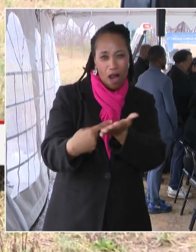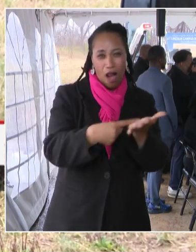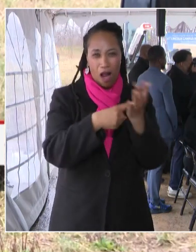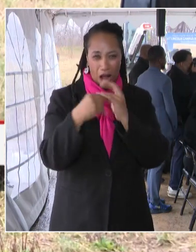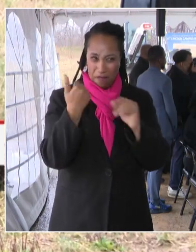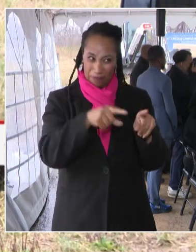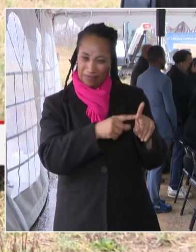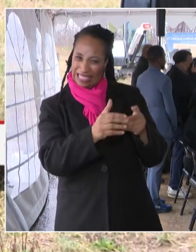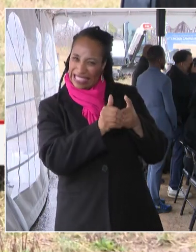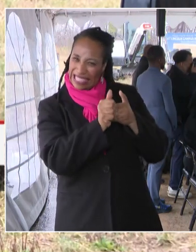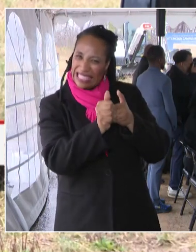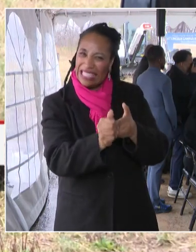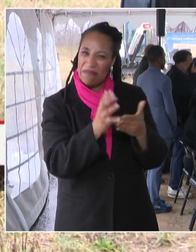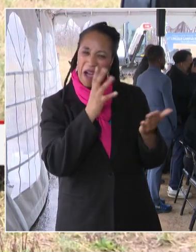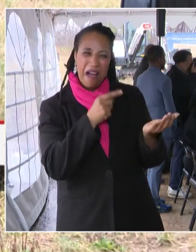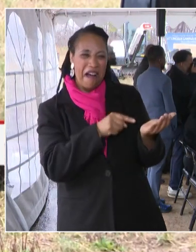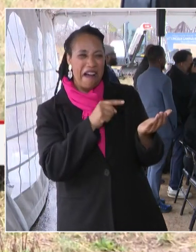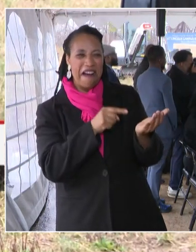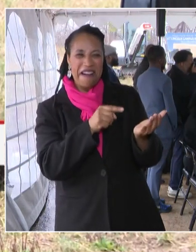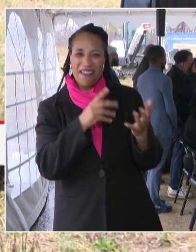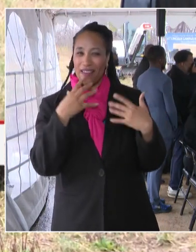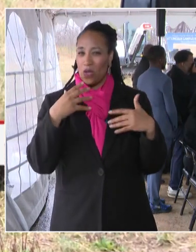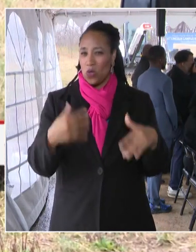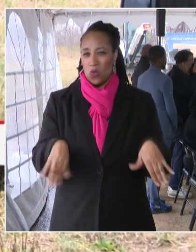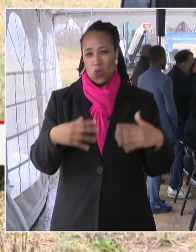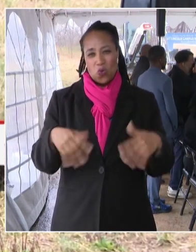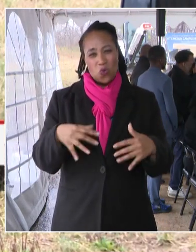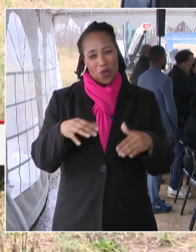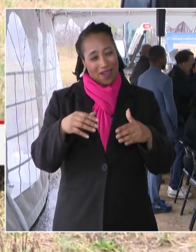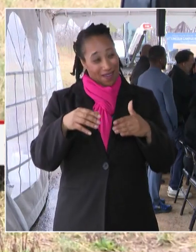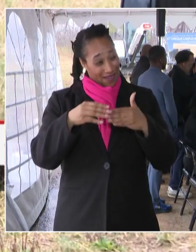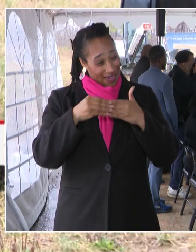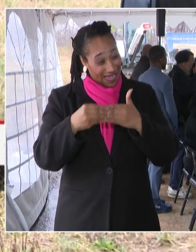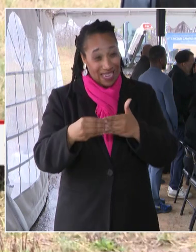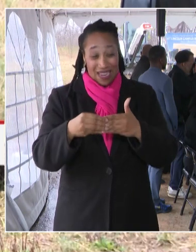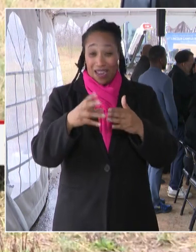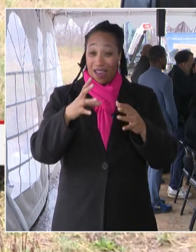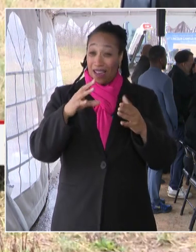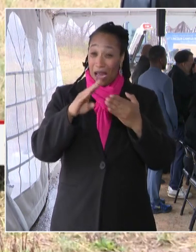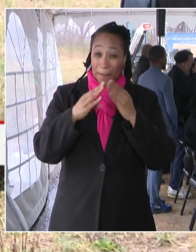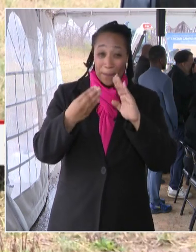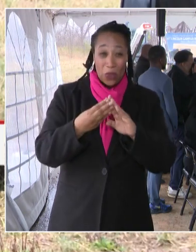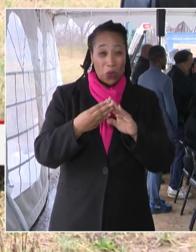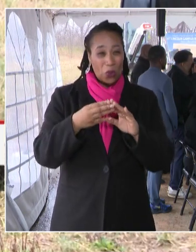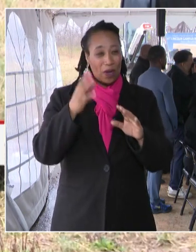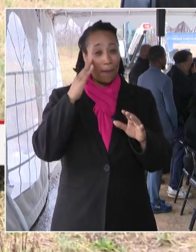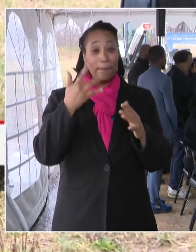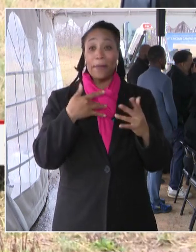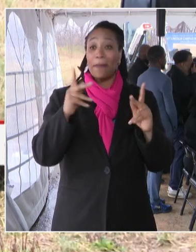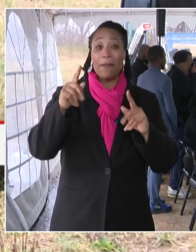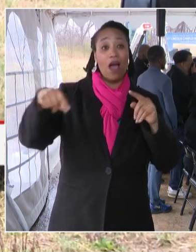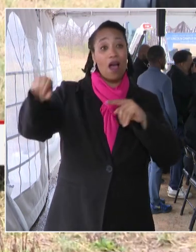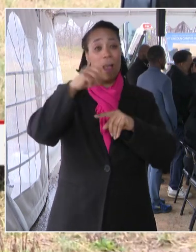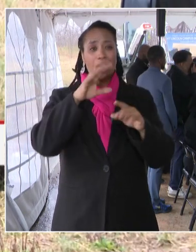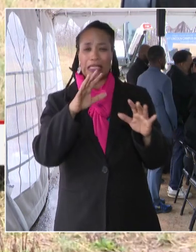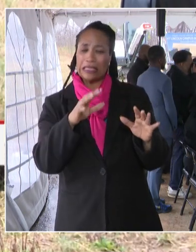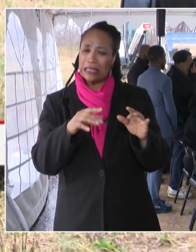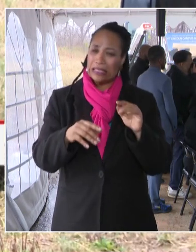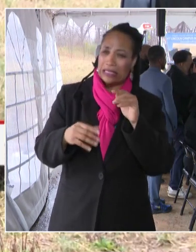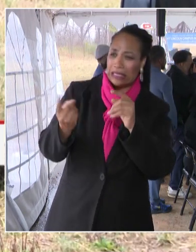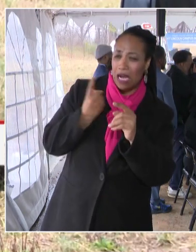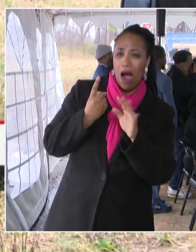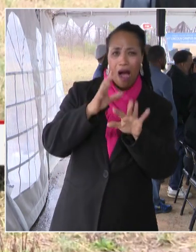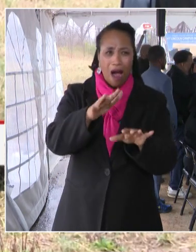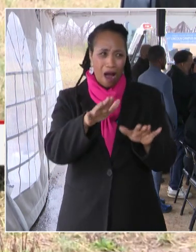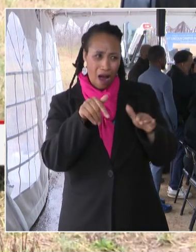many people who have expressed to me how great this community is. And when I drive around, and